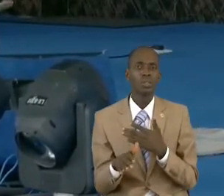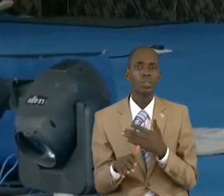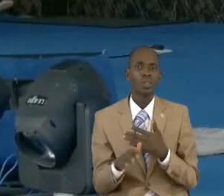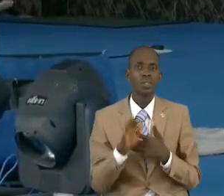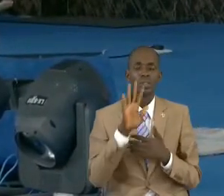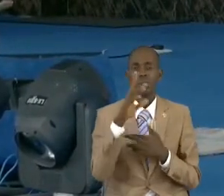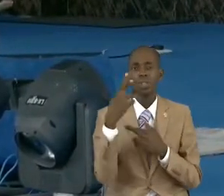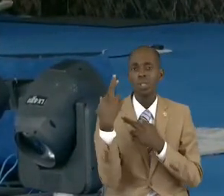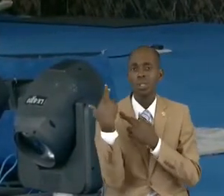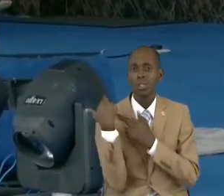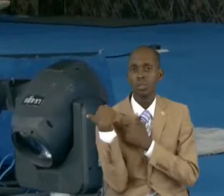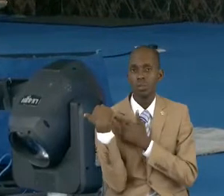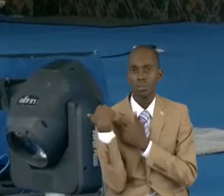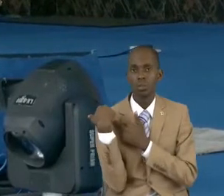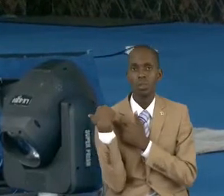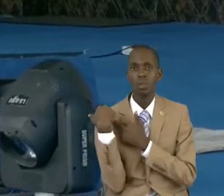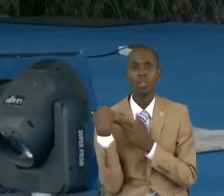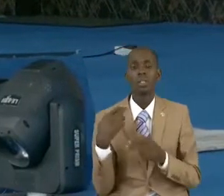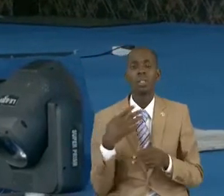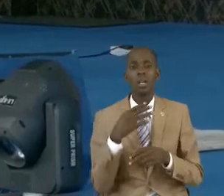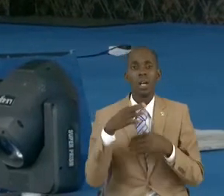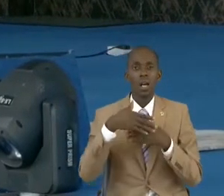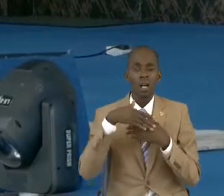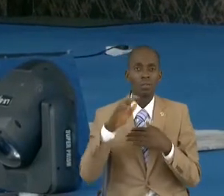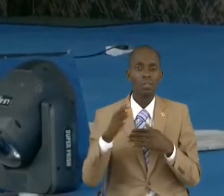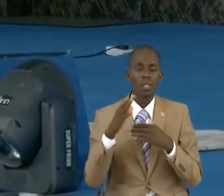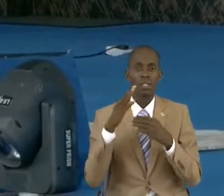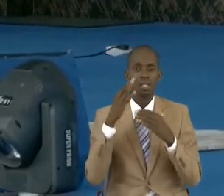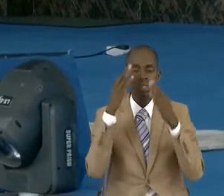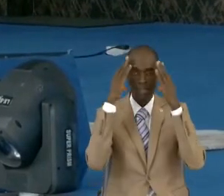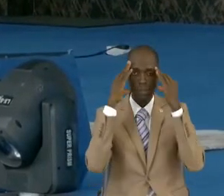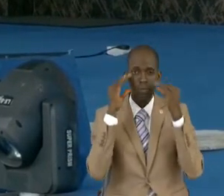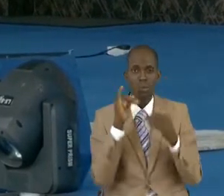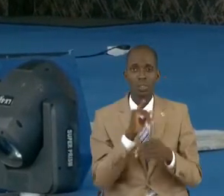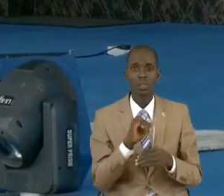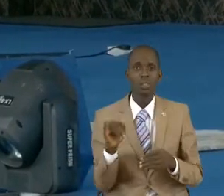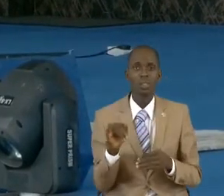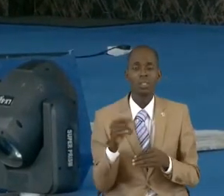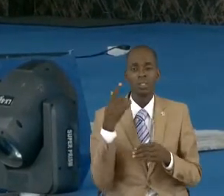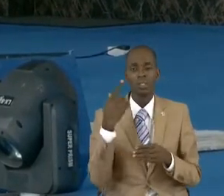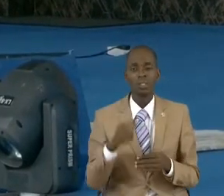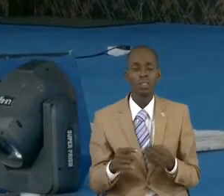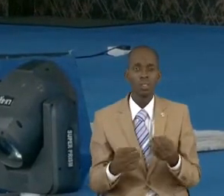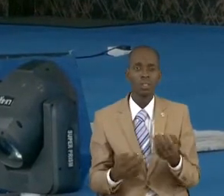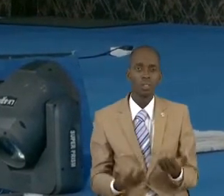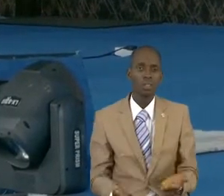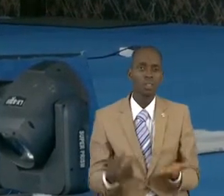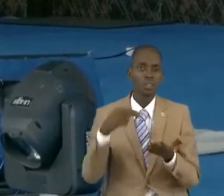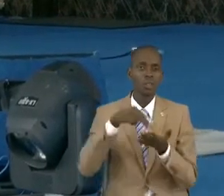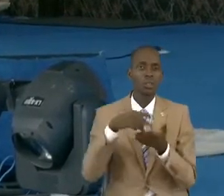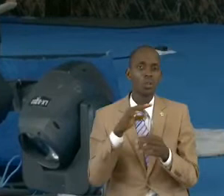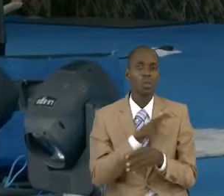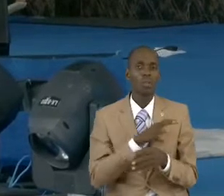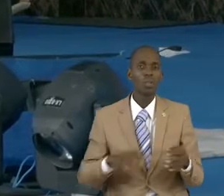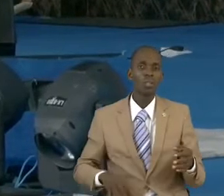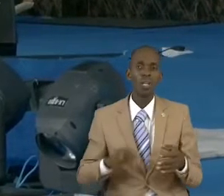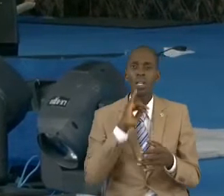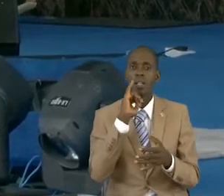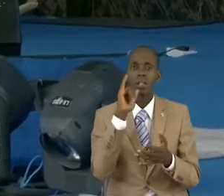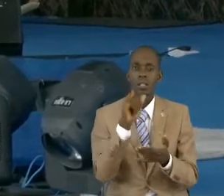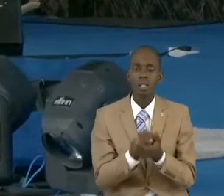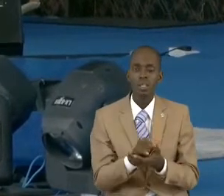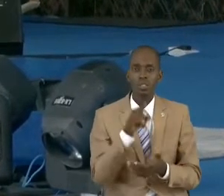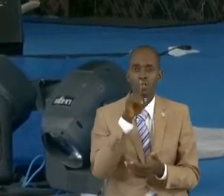responsibility after experiencing the resurrection of Christ is that you will